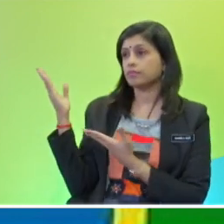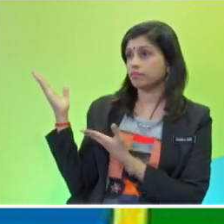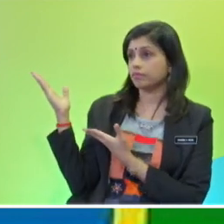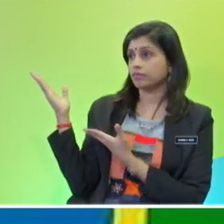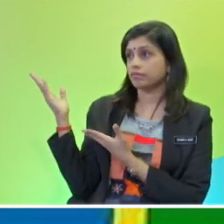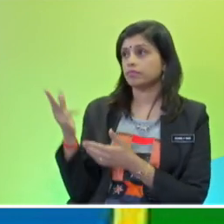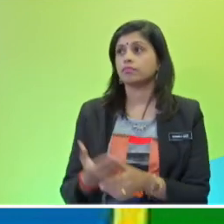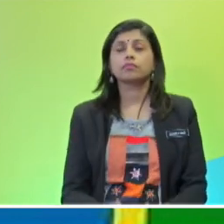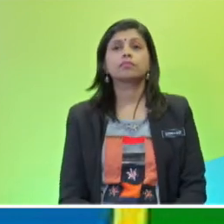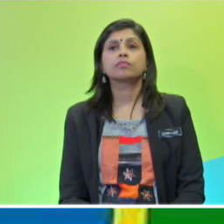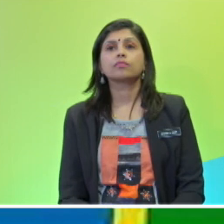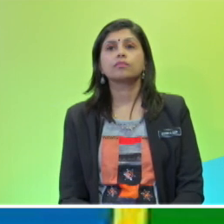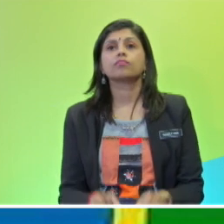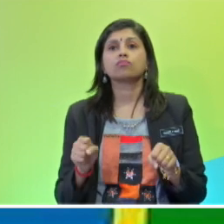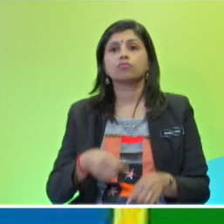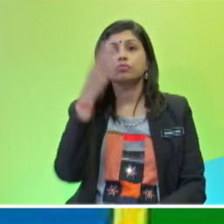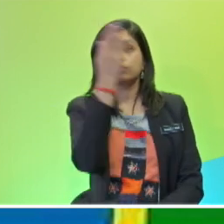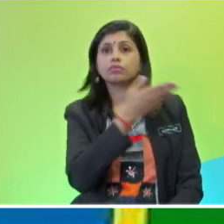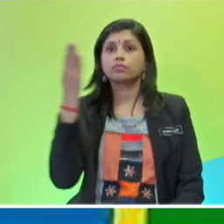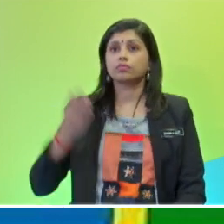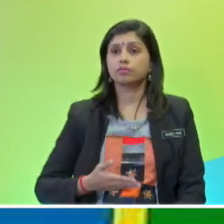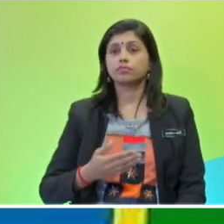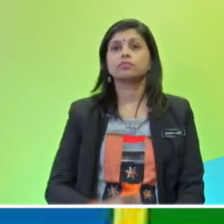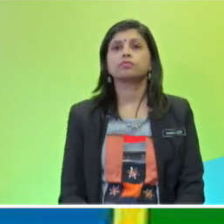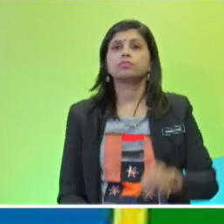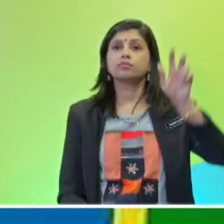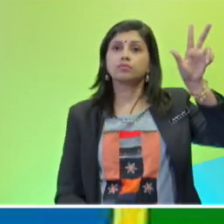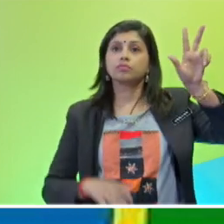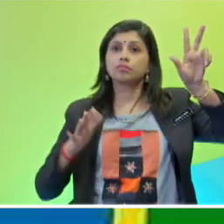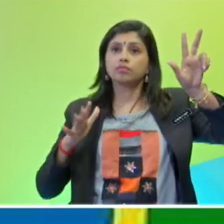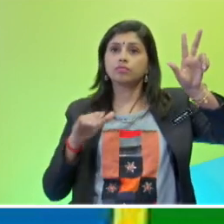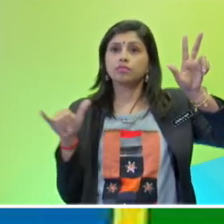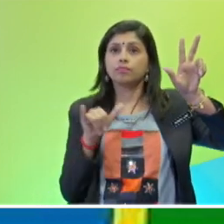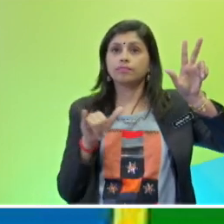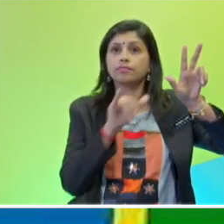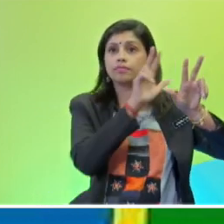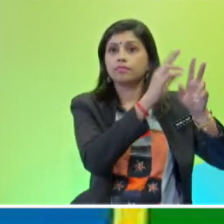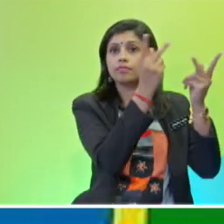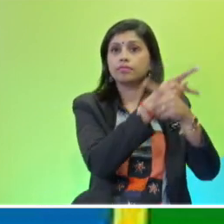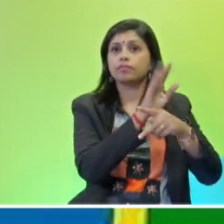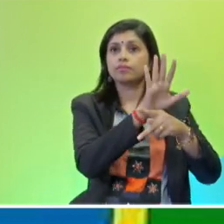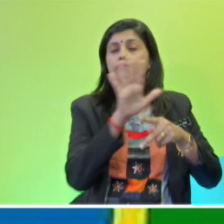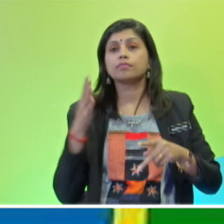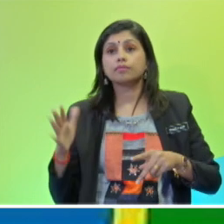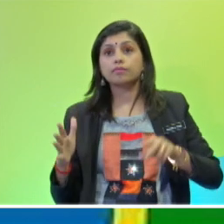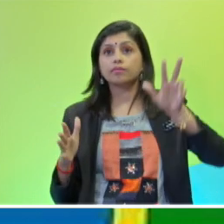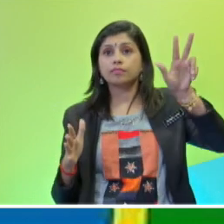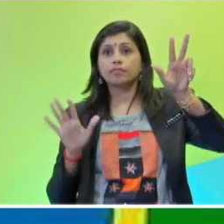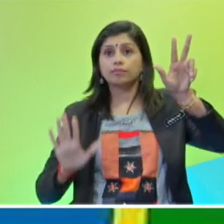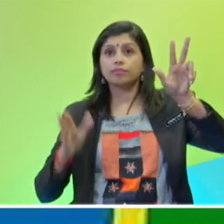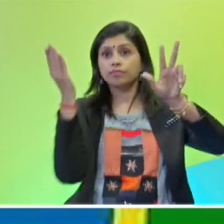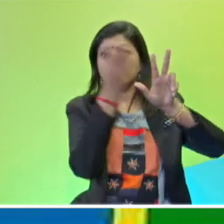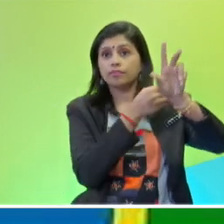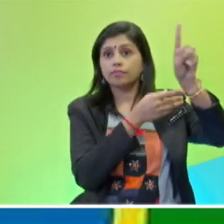the cancellation method, whereby the 3 and 15 you can cancel it by Yes. times 5, right? So you will get